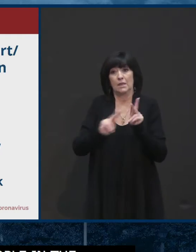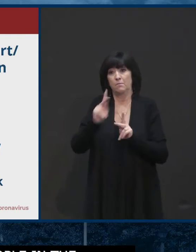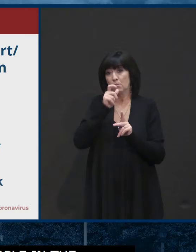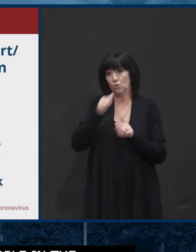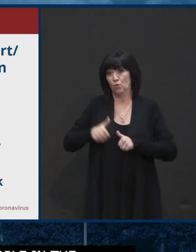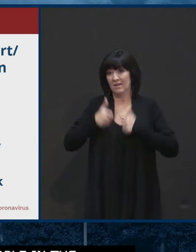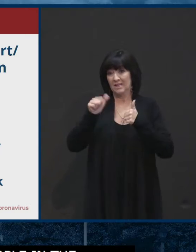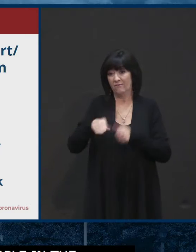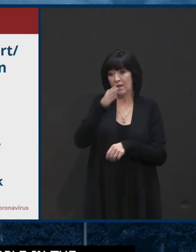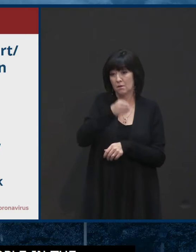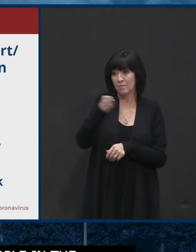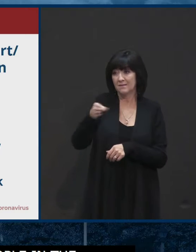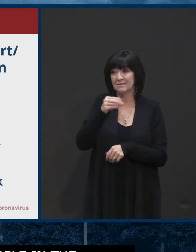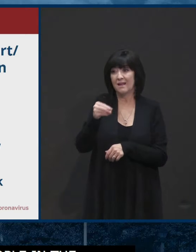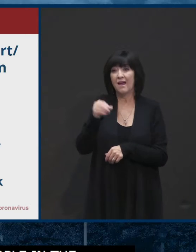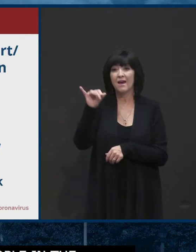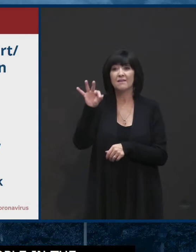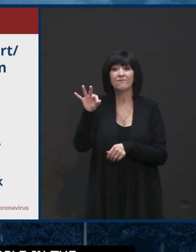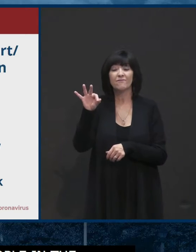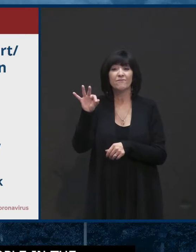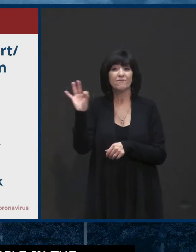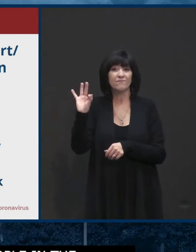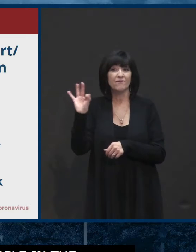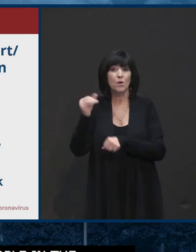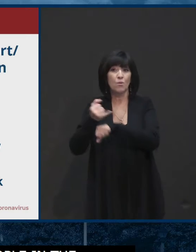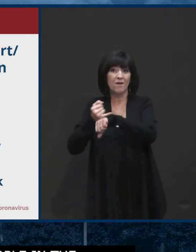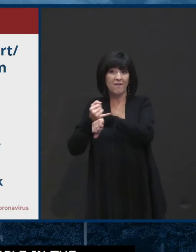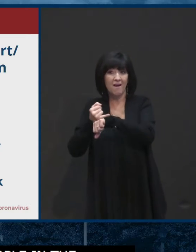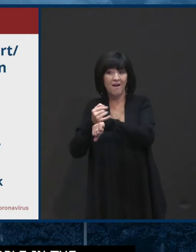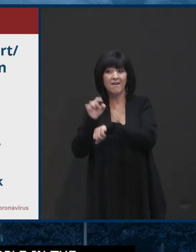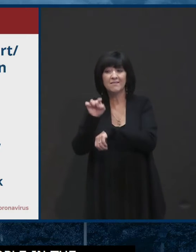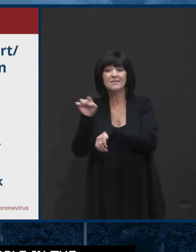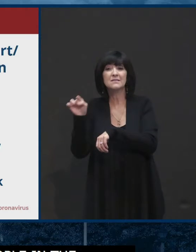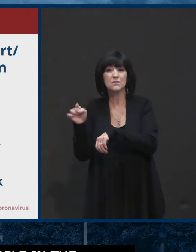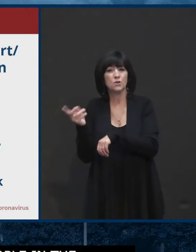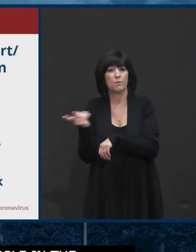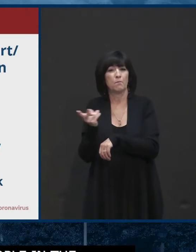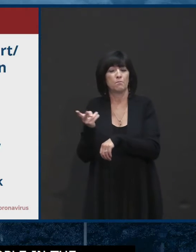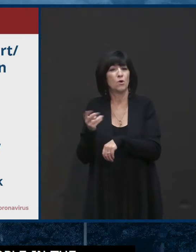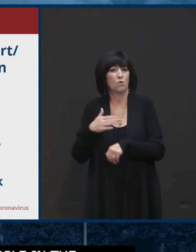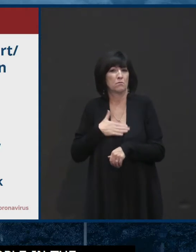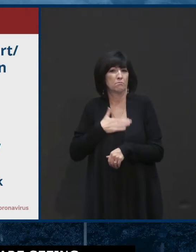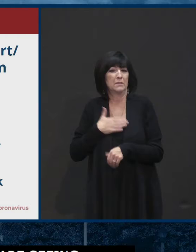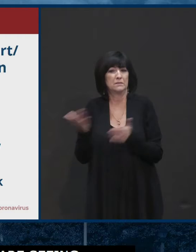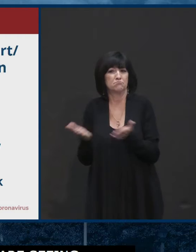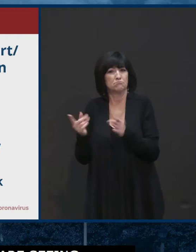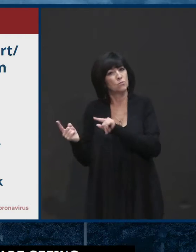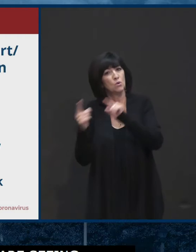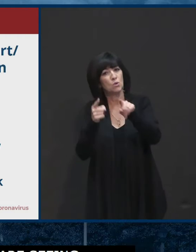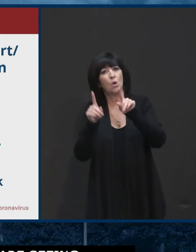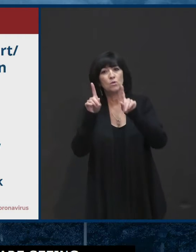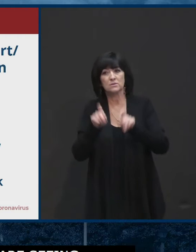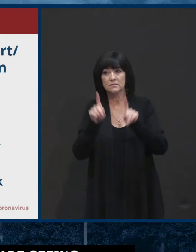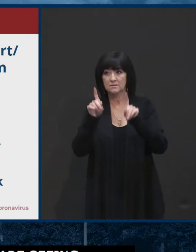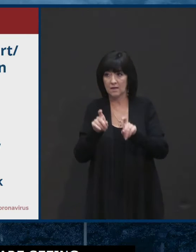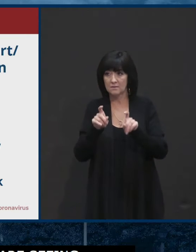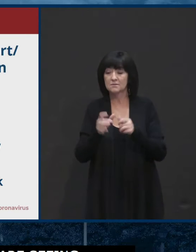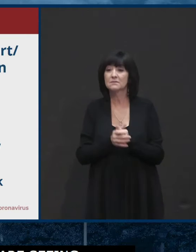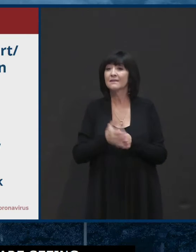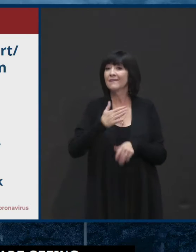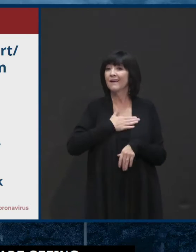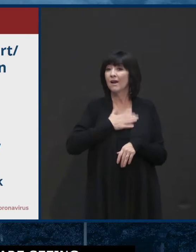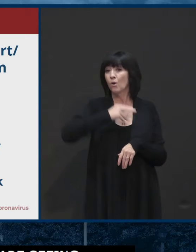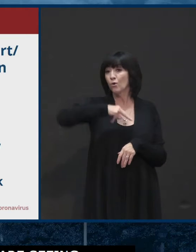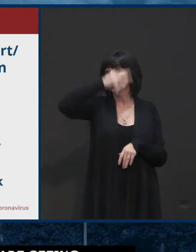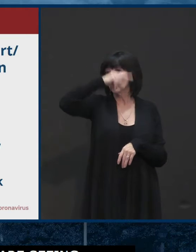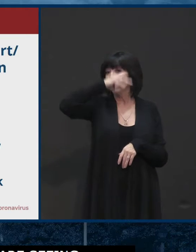available in your area. Also this week, Newcastle County is on the decline.